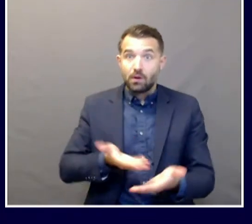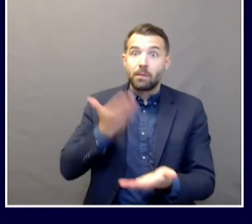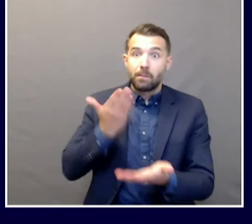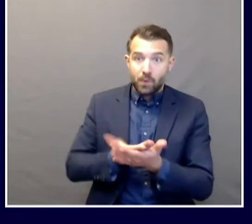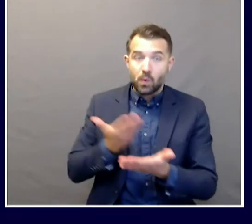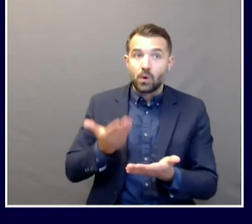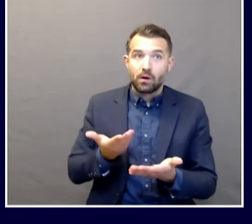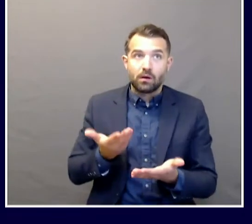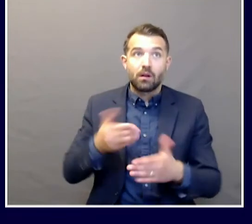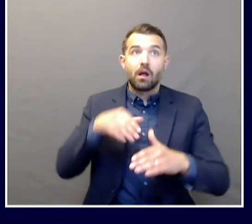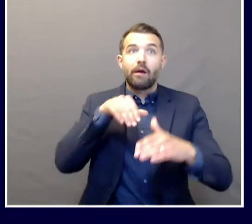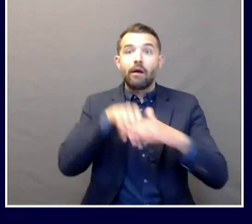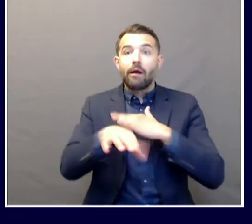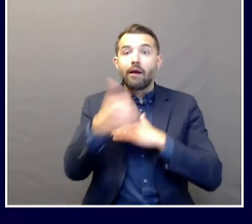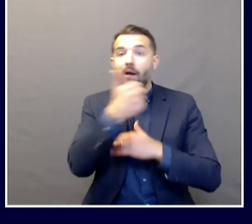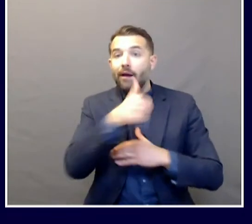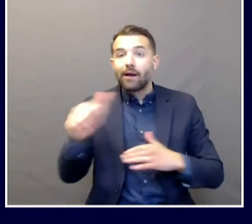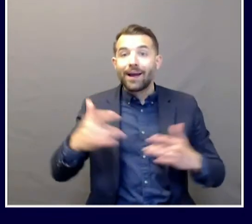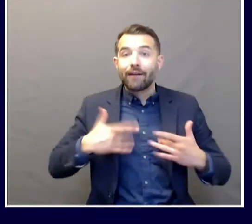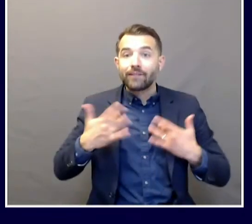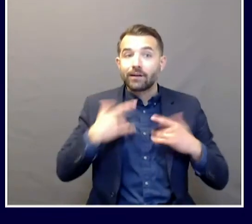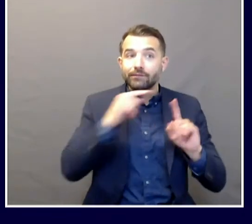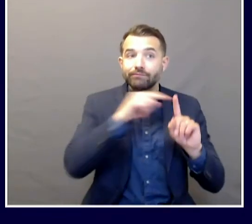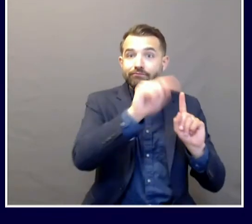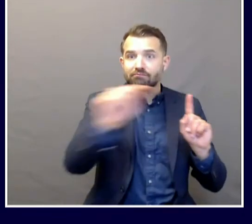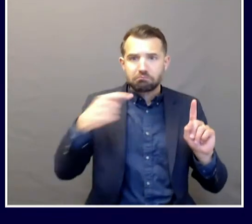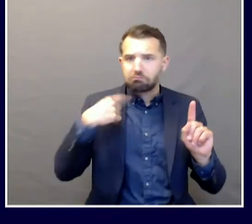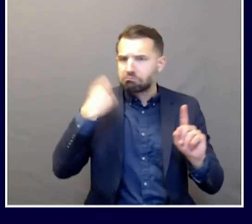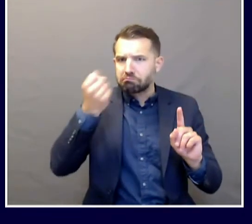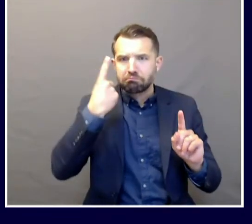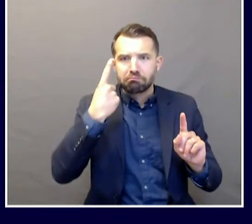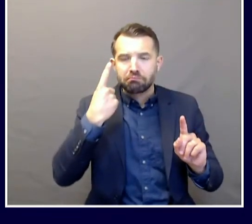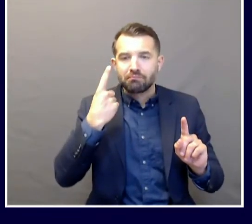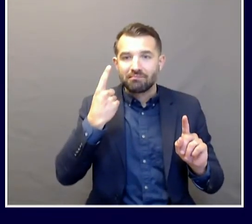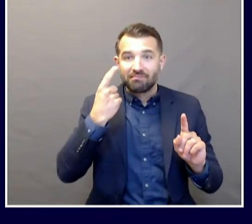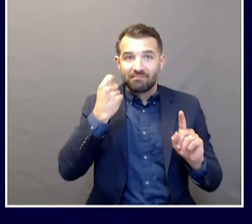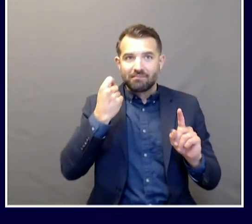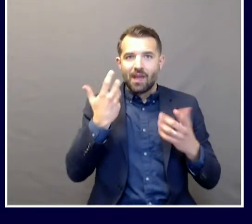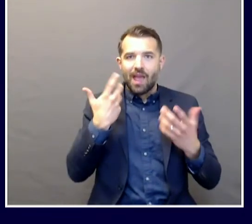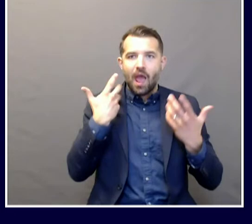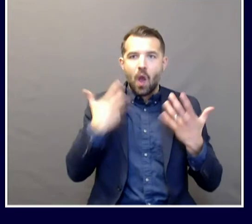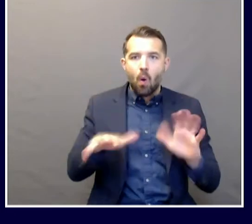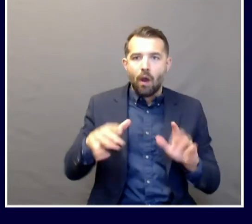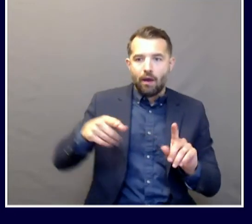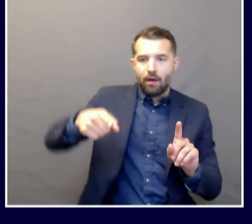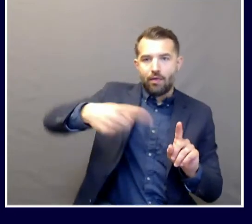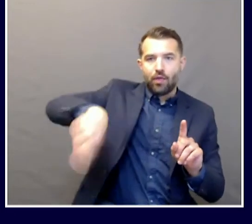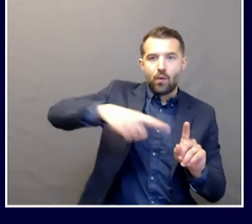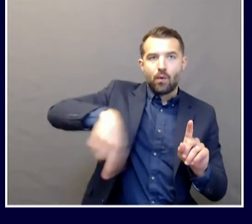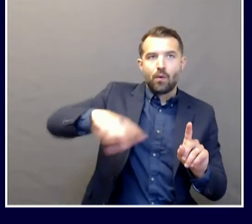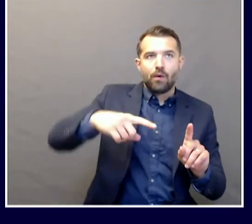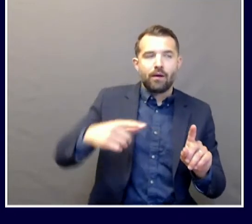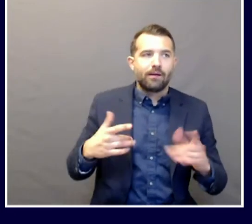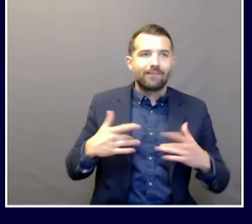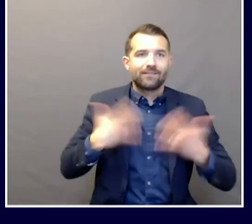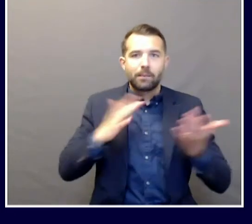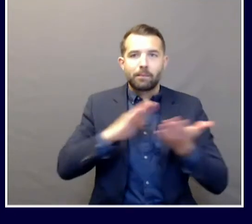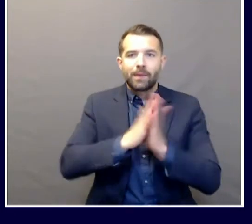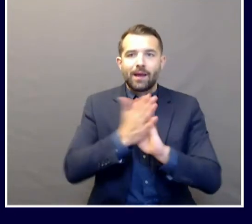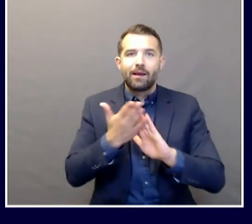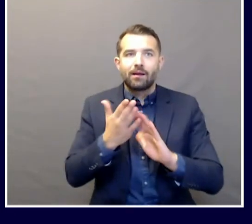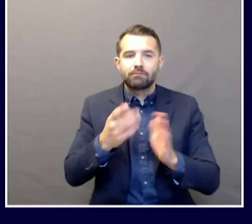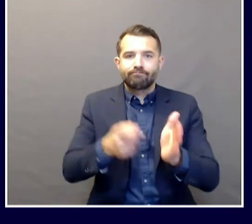But on the concern side, we don't want those events to be essential features of daily life. If you need to prove that you've